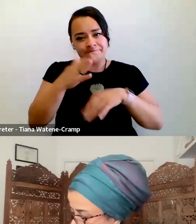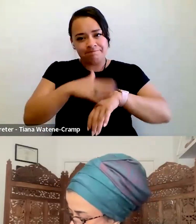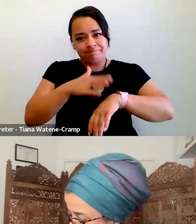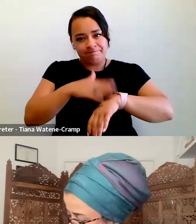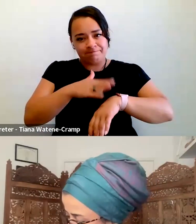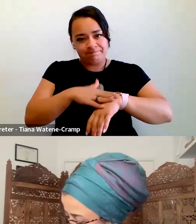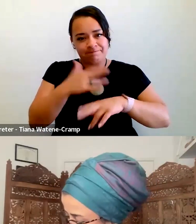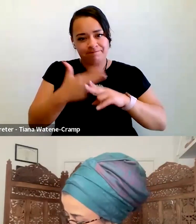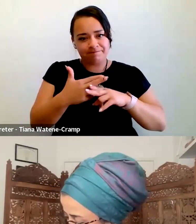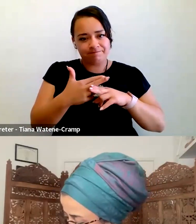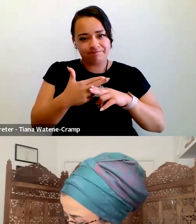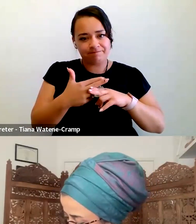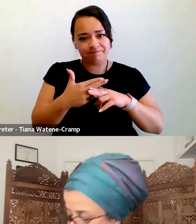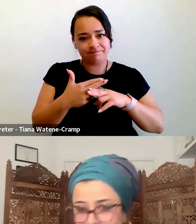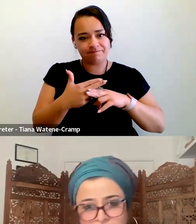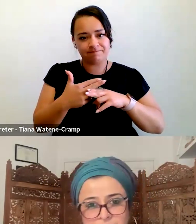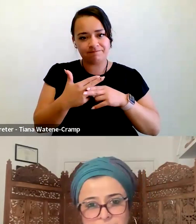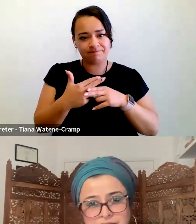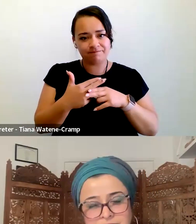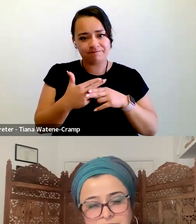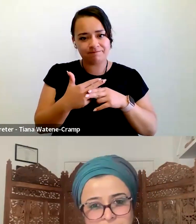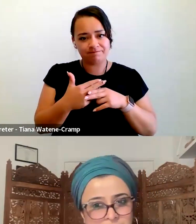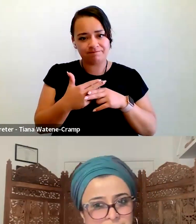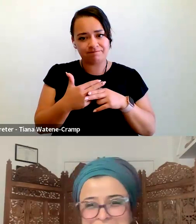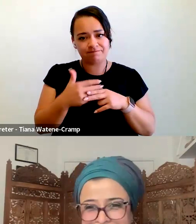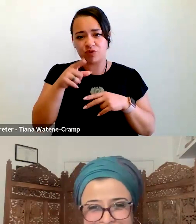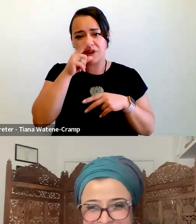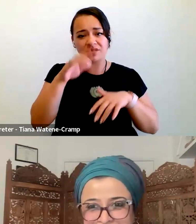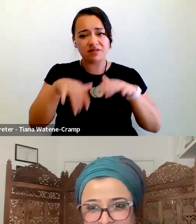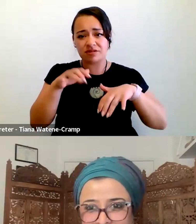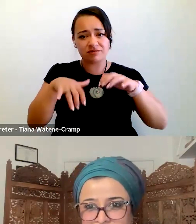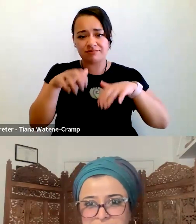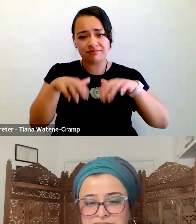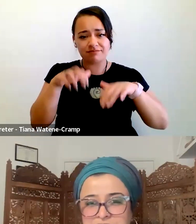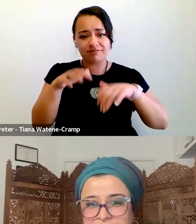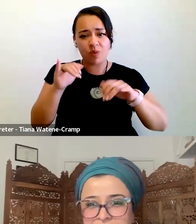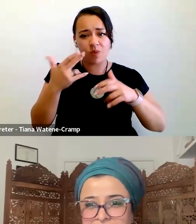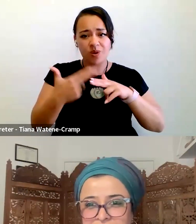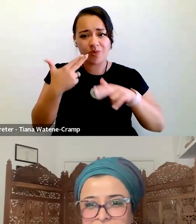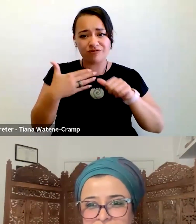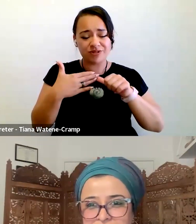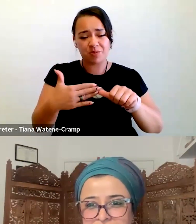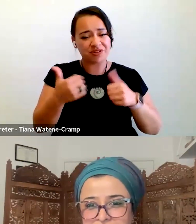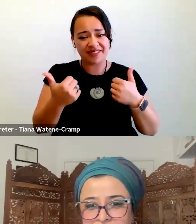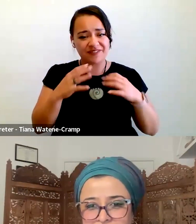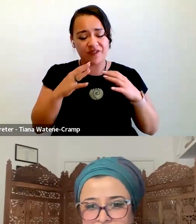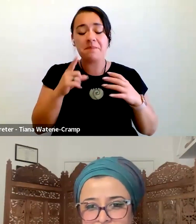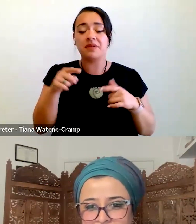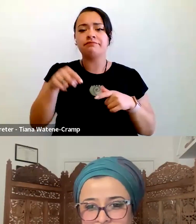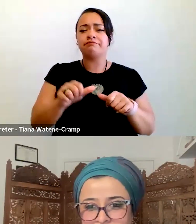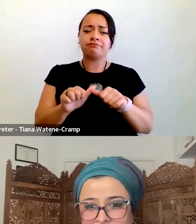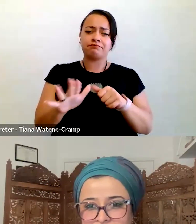them, unless either of you want to type in something or have a quick response. Go. This has been such a